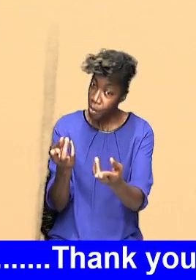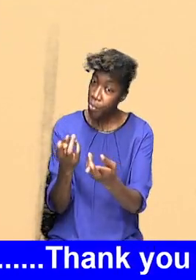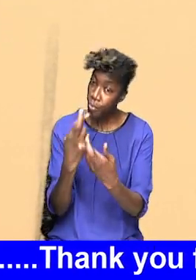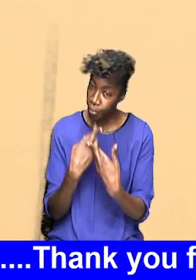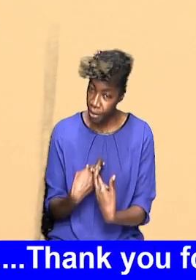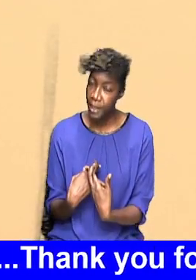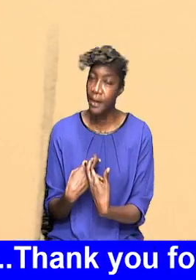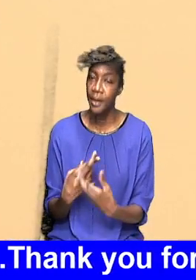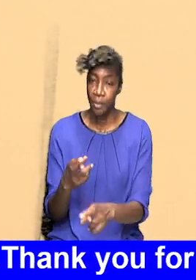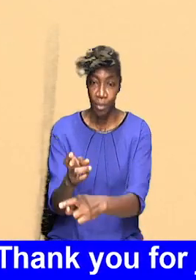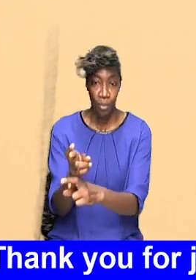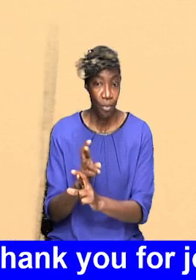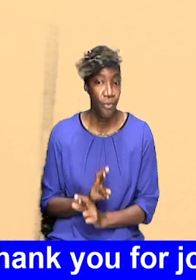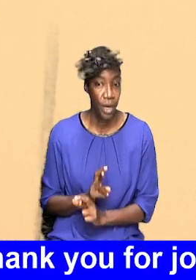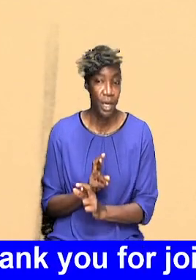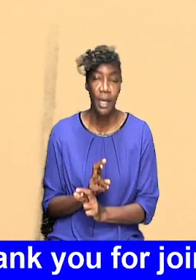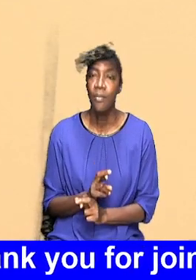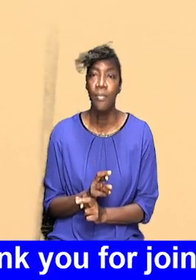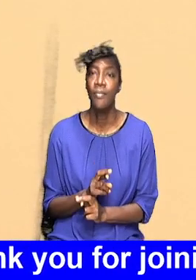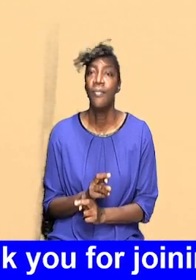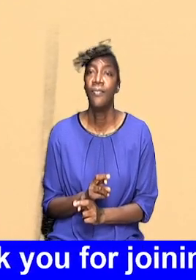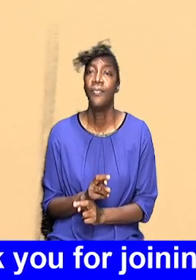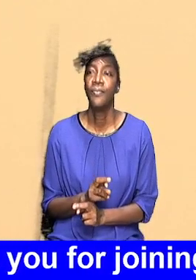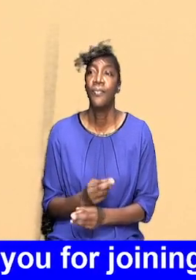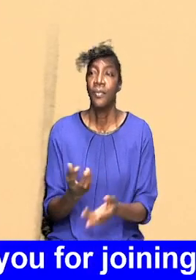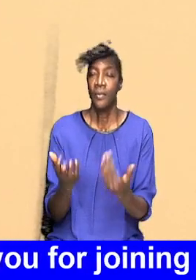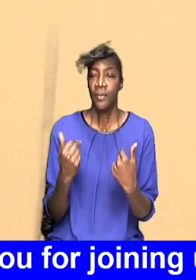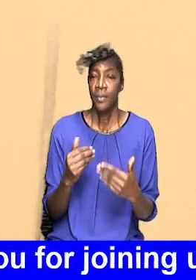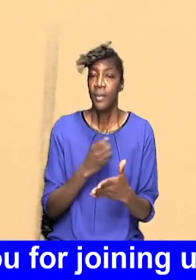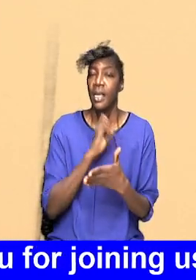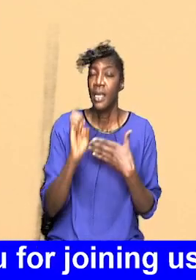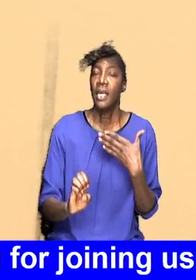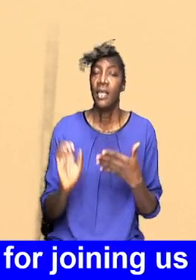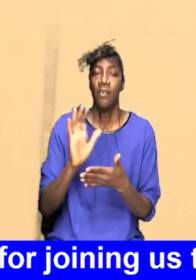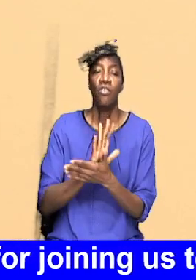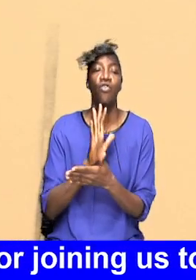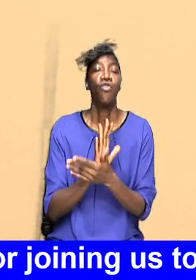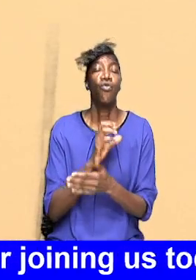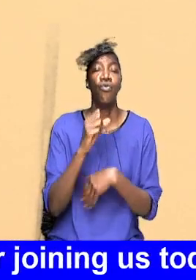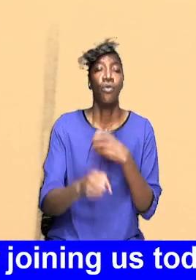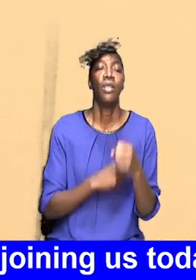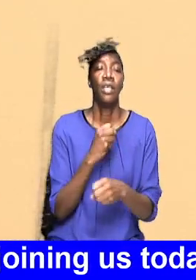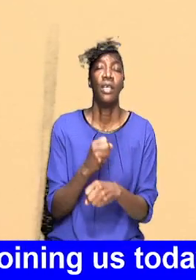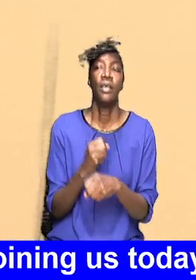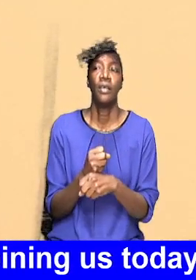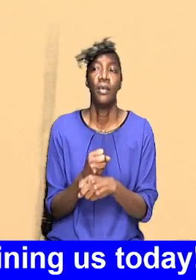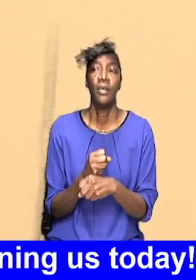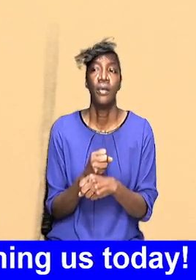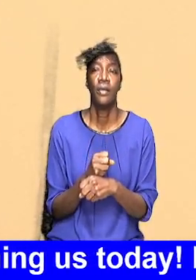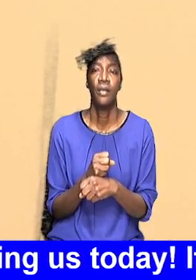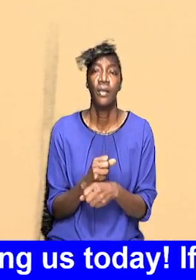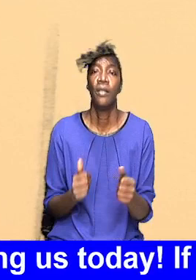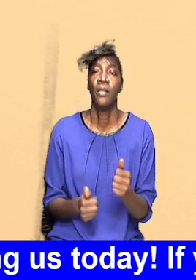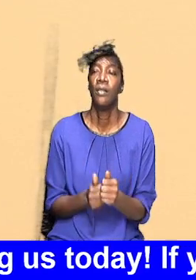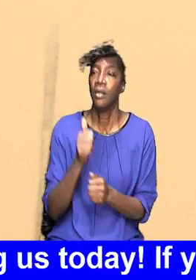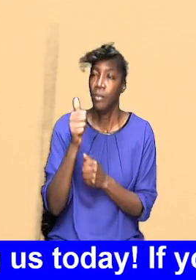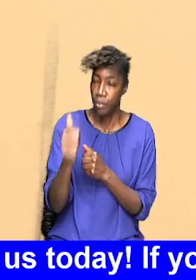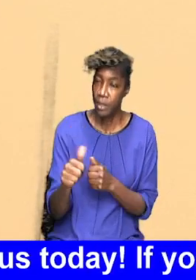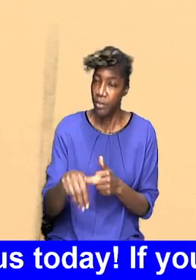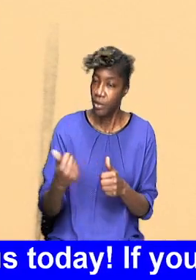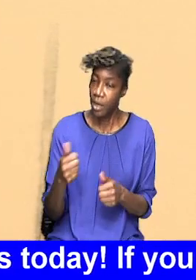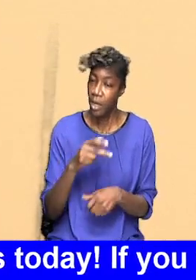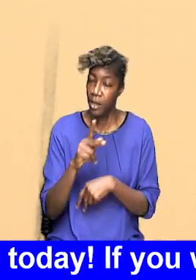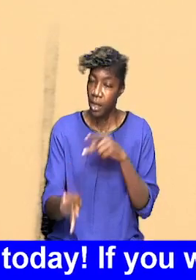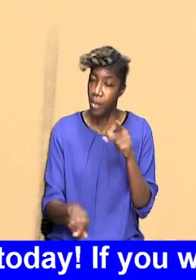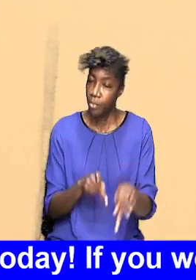come to the end of the school year, and we're asking us to return those books, because what we do, we pass this on to other persons